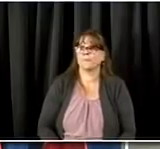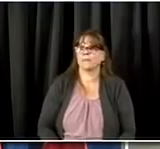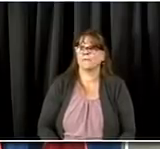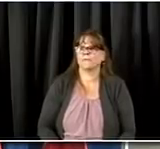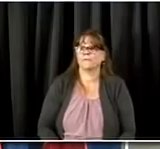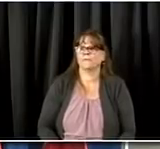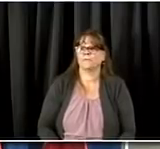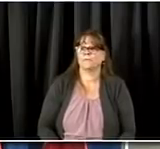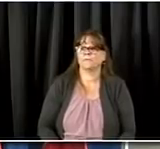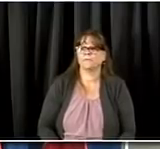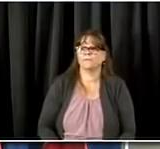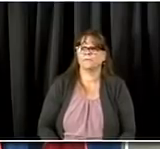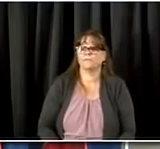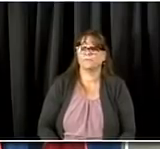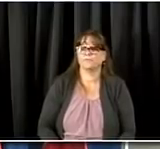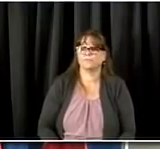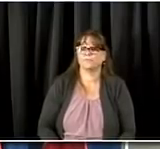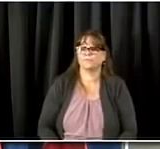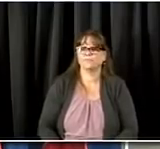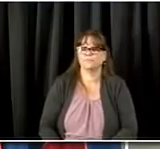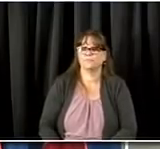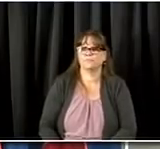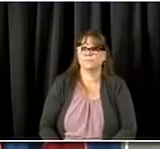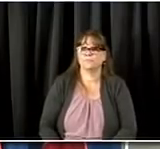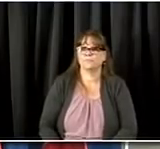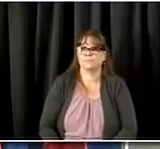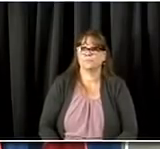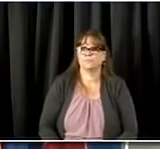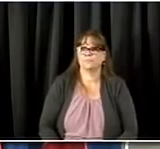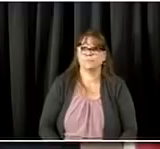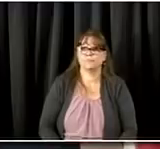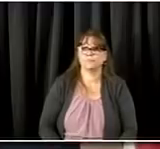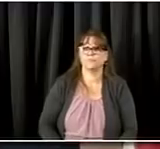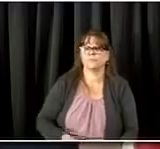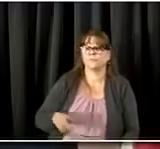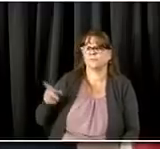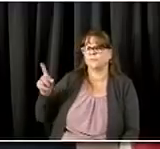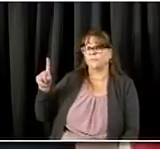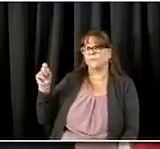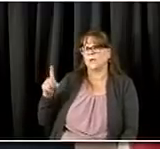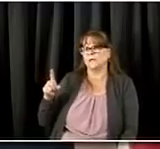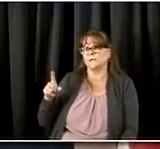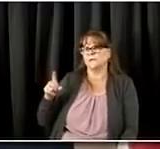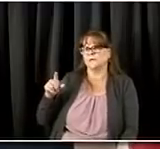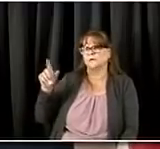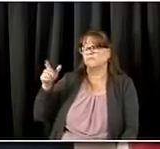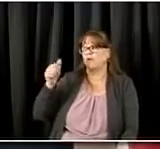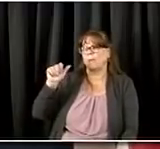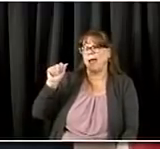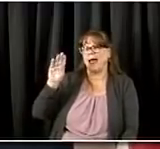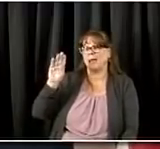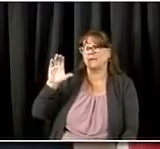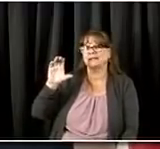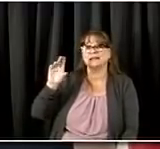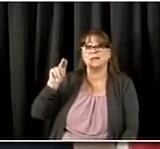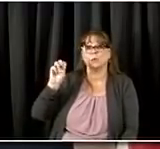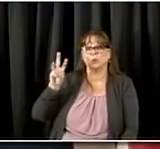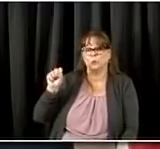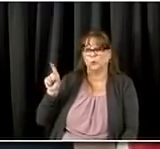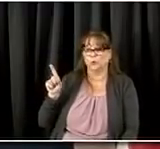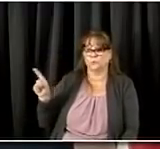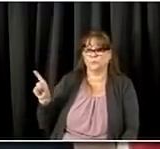Hi, Governor. Taylor Summers for NBC News Radio in Denver. I was education, like you, is on top of my